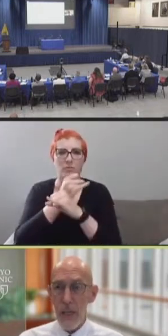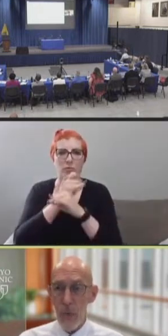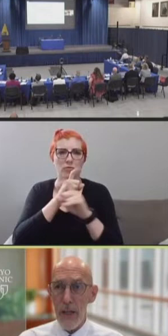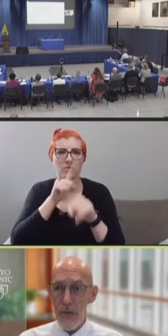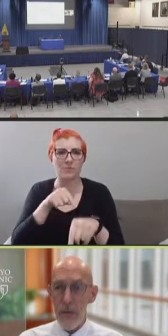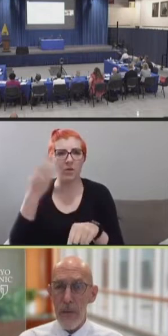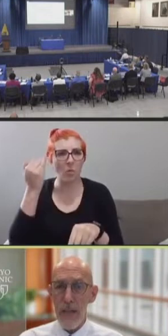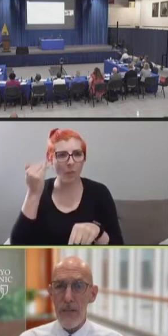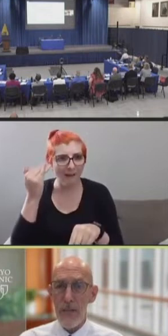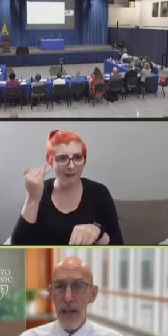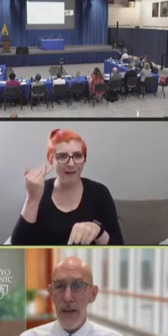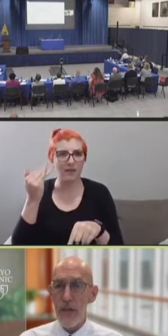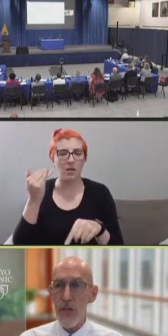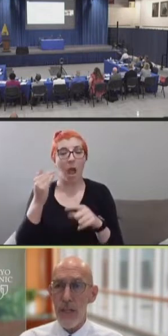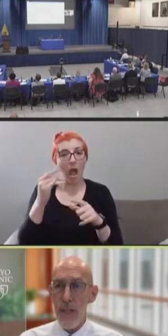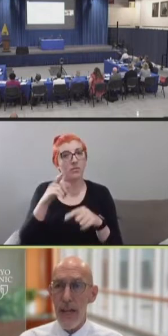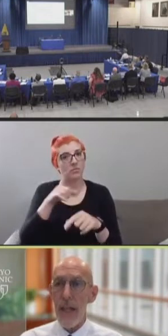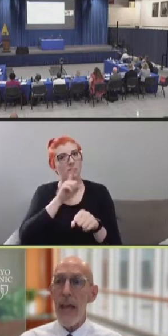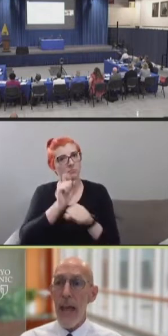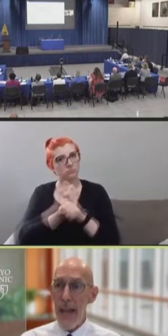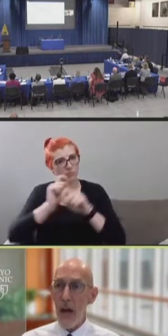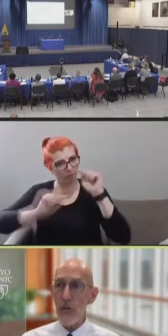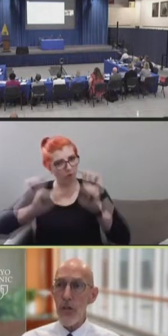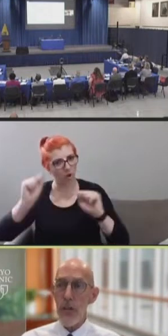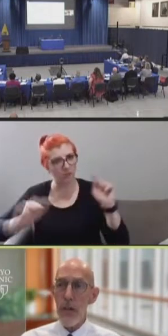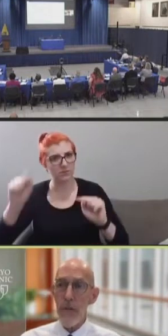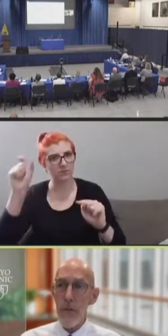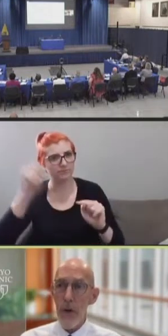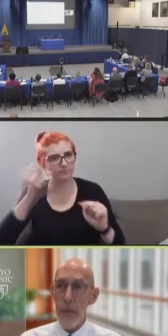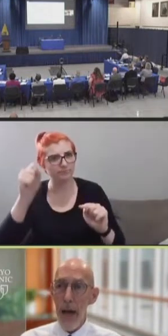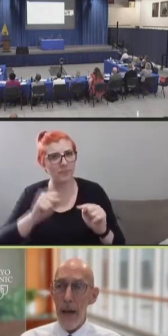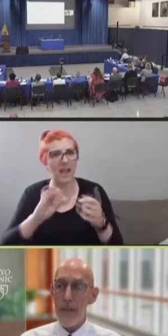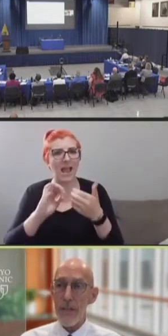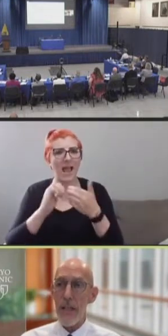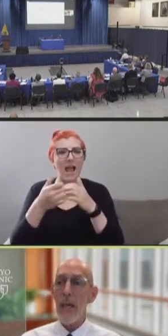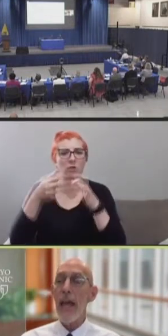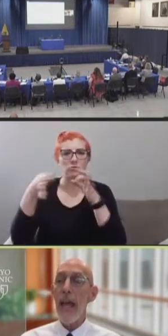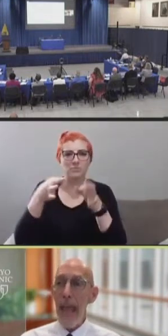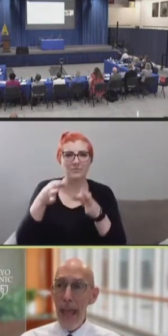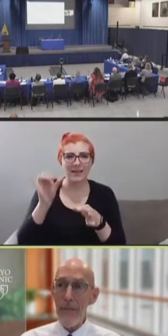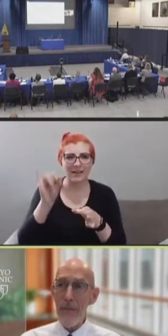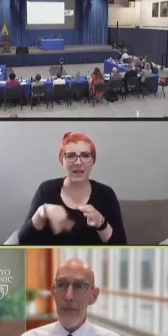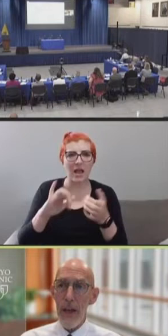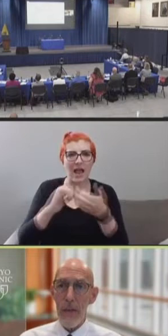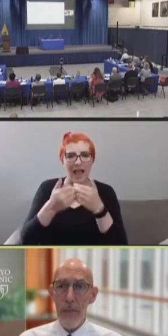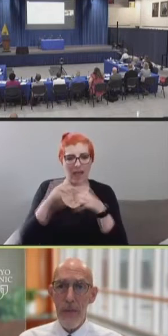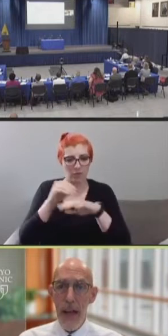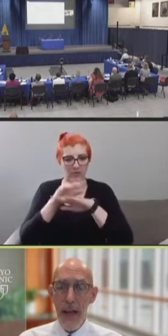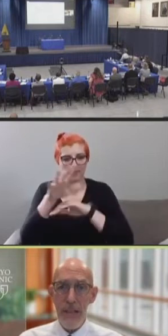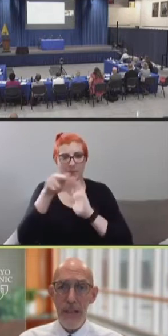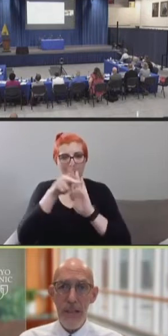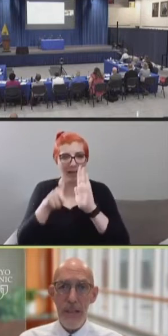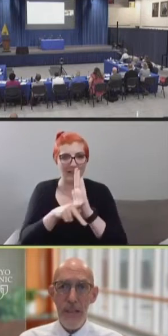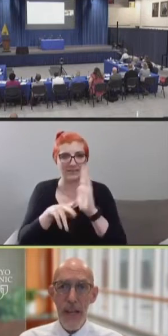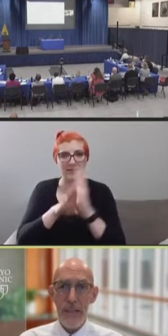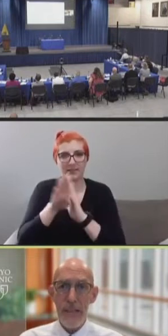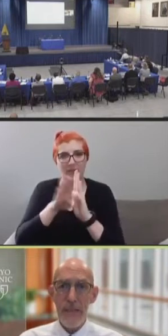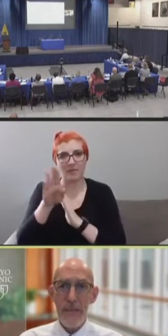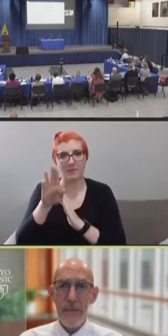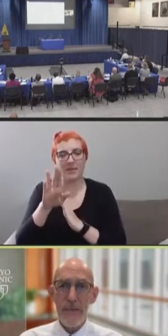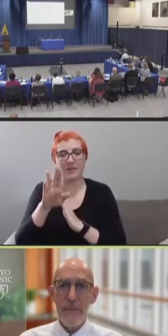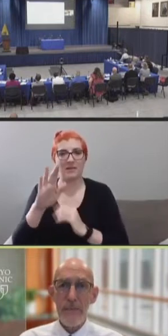substantially. And what explains this heterogeneity? And how should it inform policy and development of vaccines?